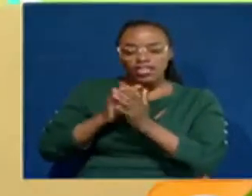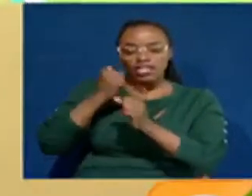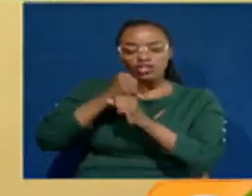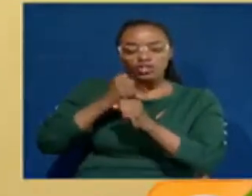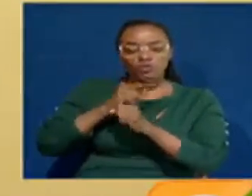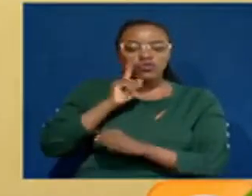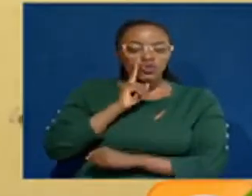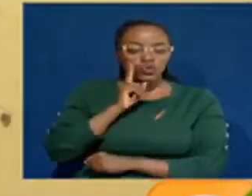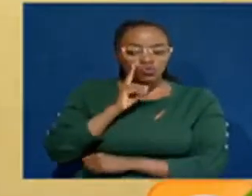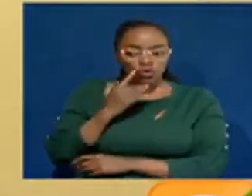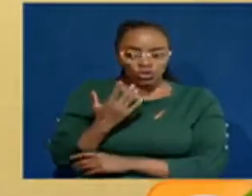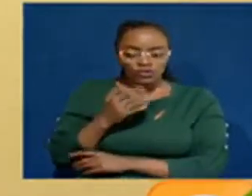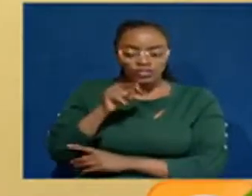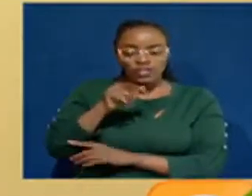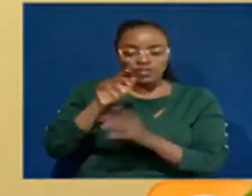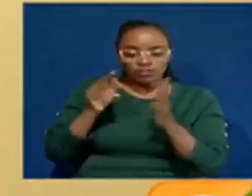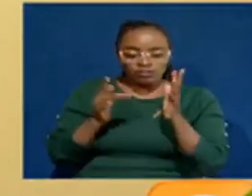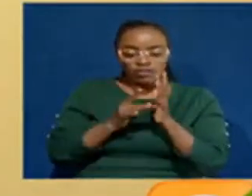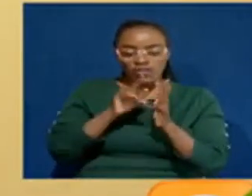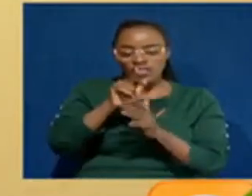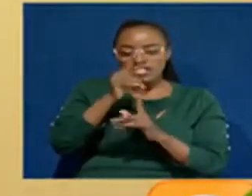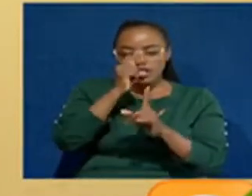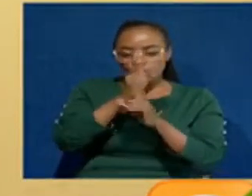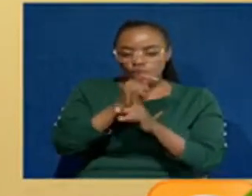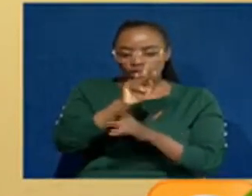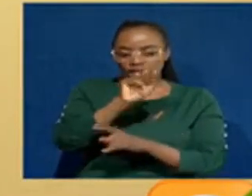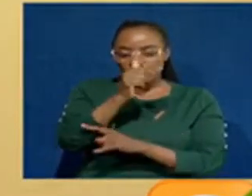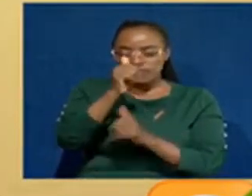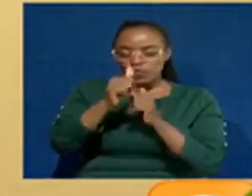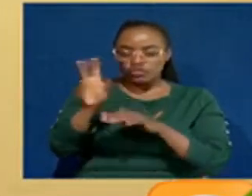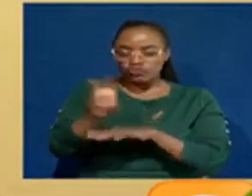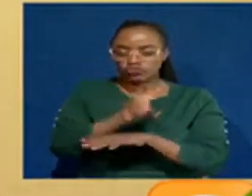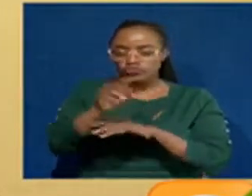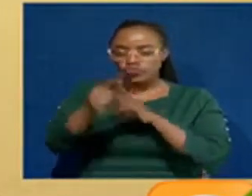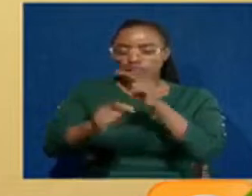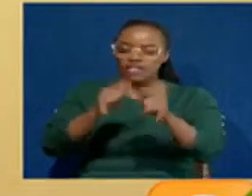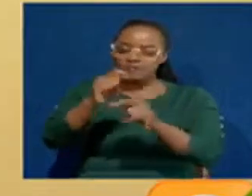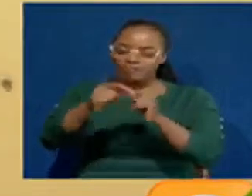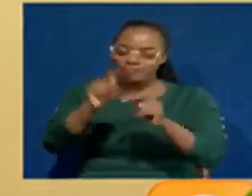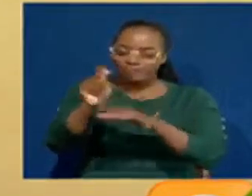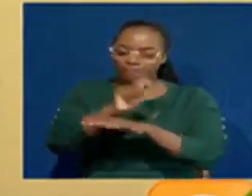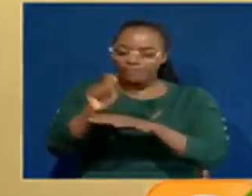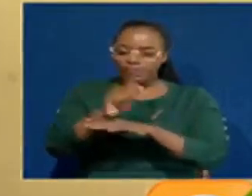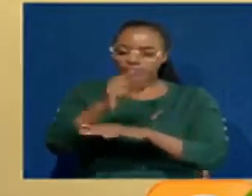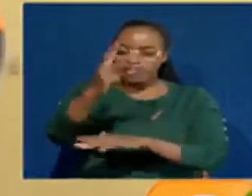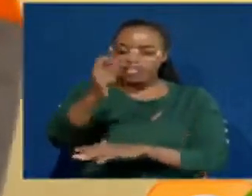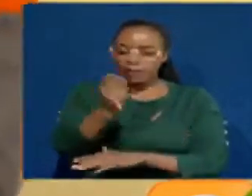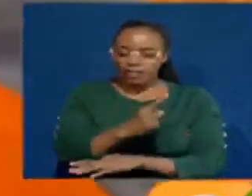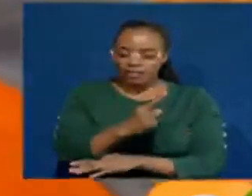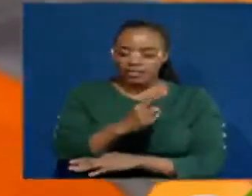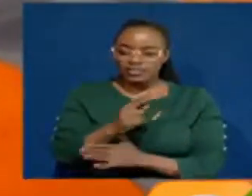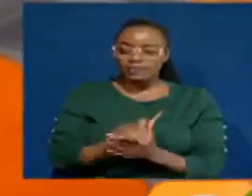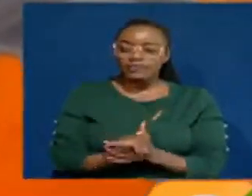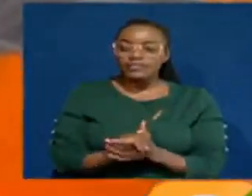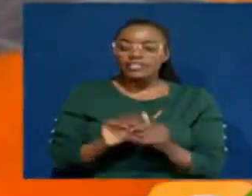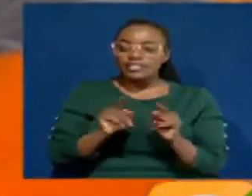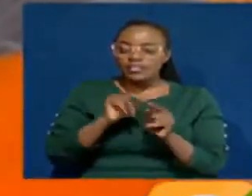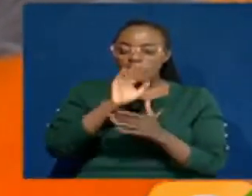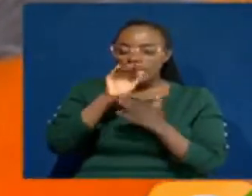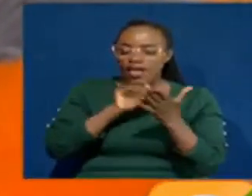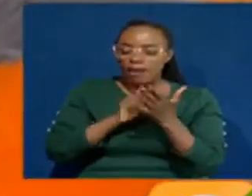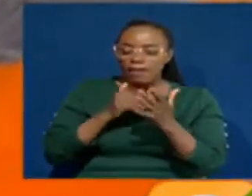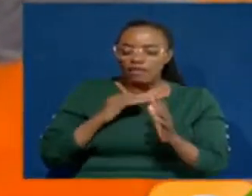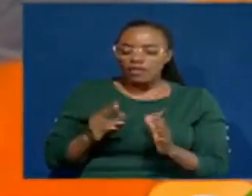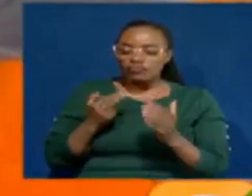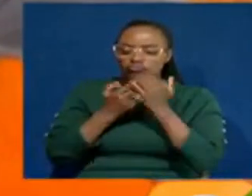tomorrow. To effect this, Toolkit has trainers who oversee the training process that takes 3 months. The hub has partnered